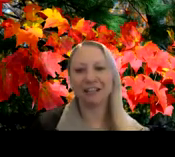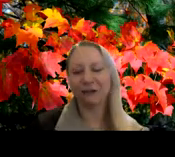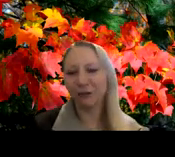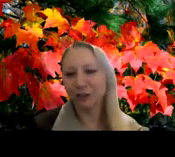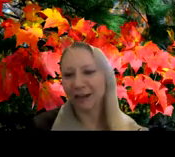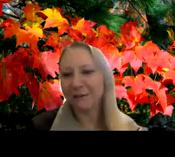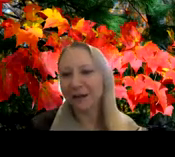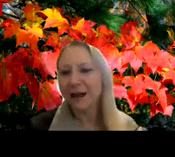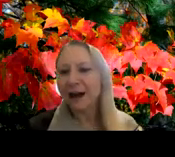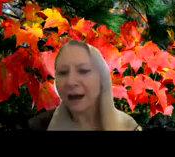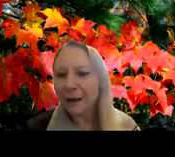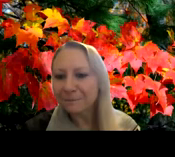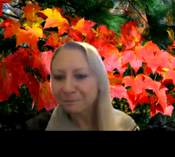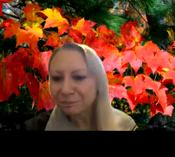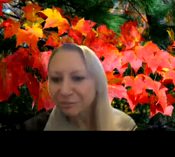us here full time.